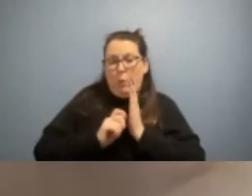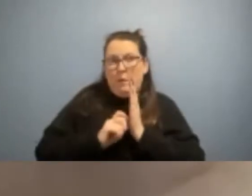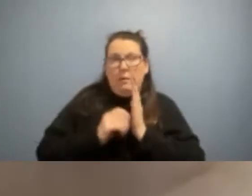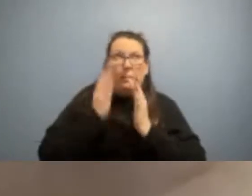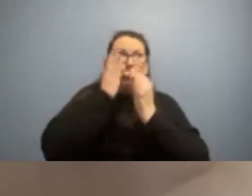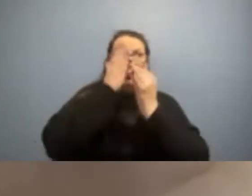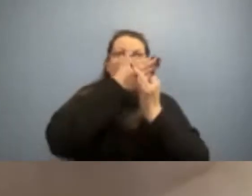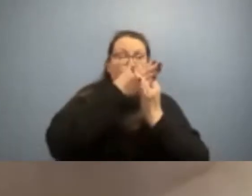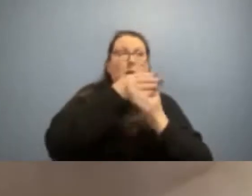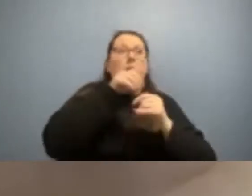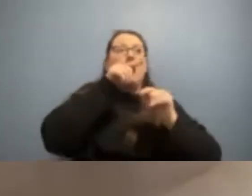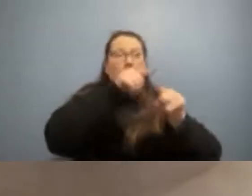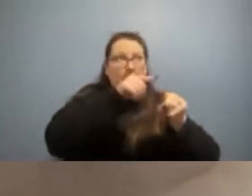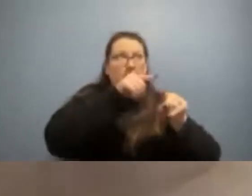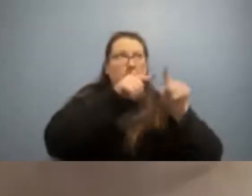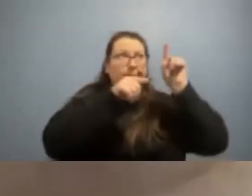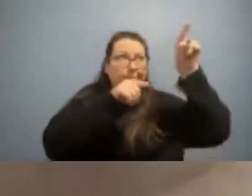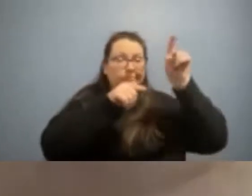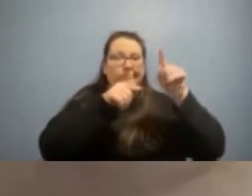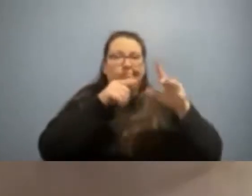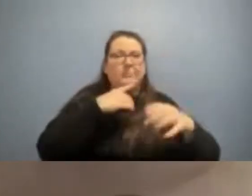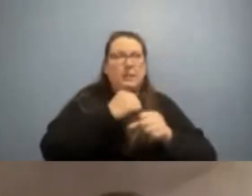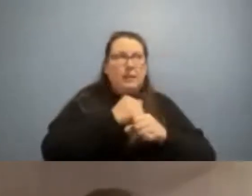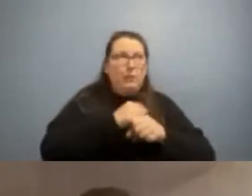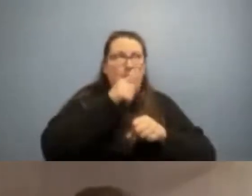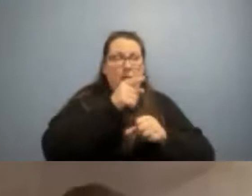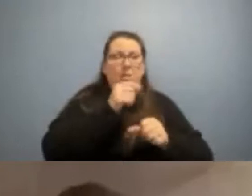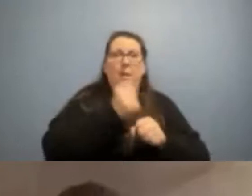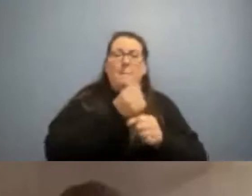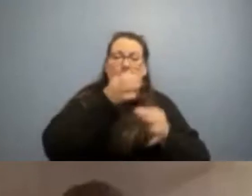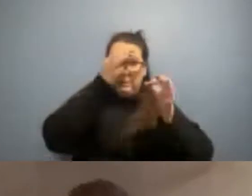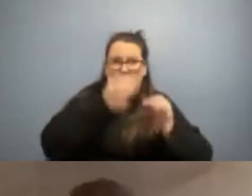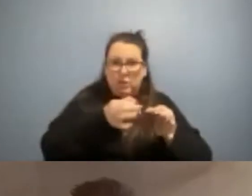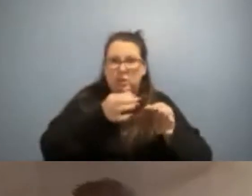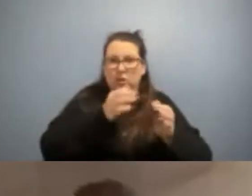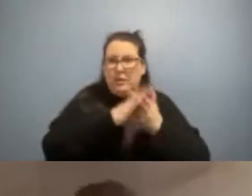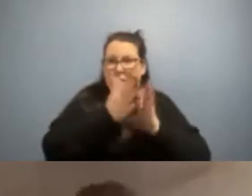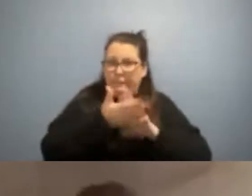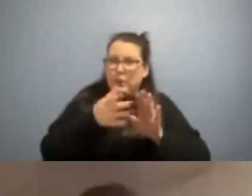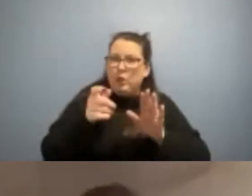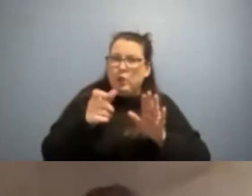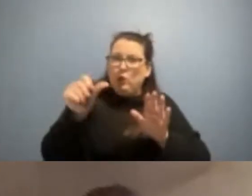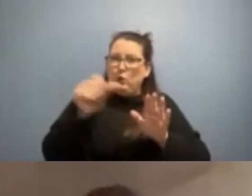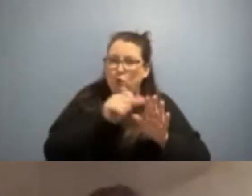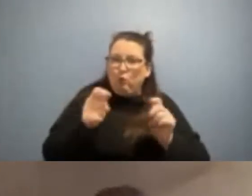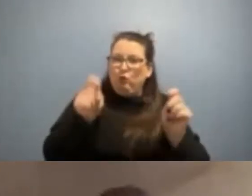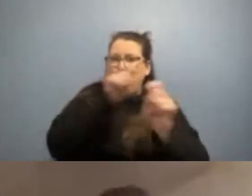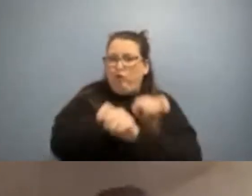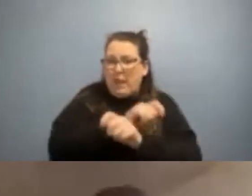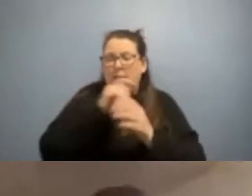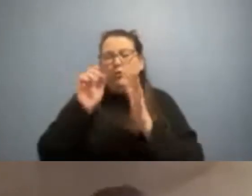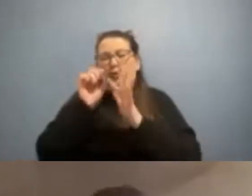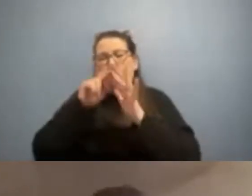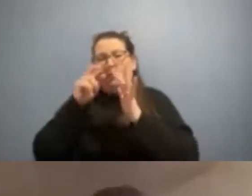you should change your vaccination depending on how severe this reaction was to